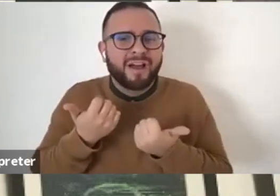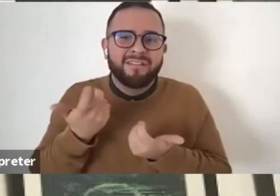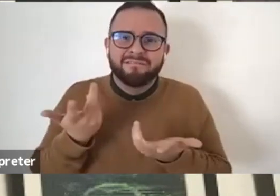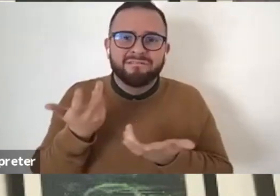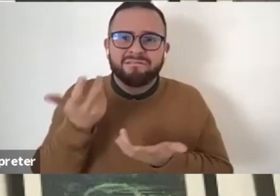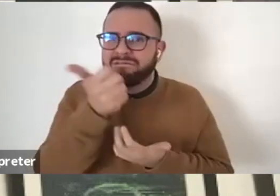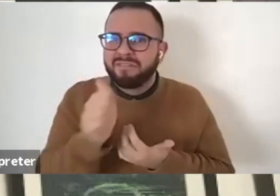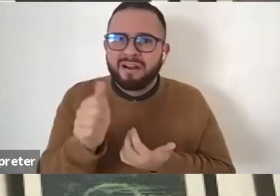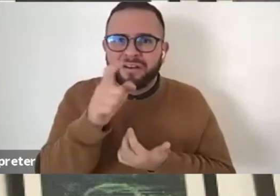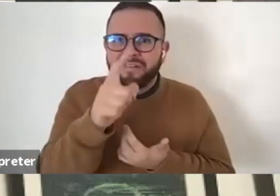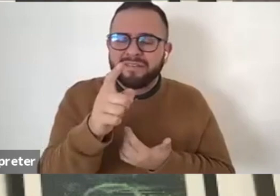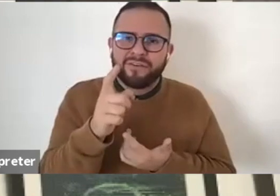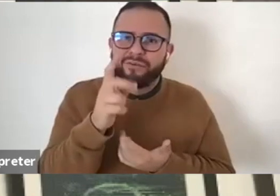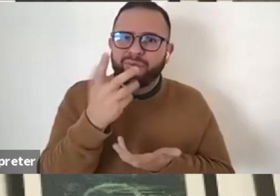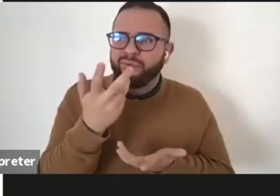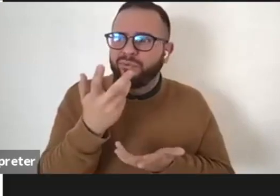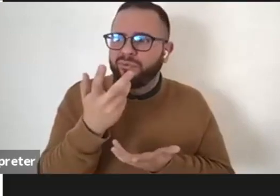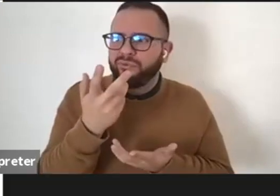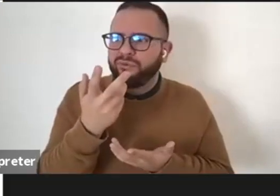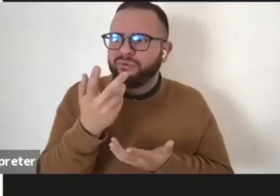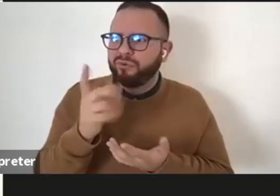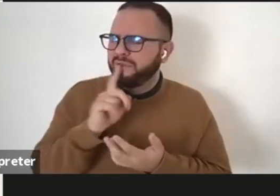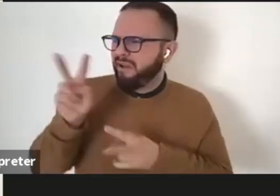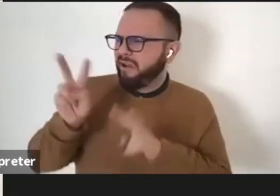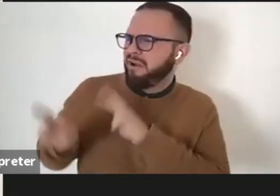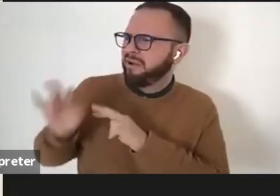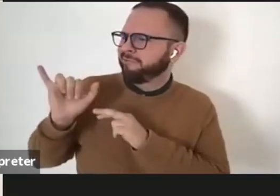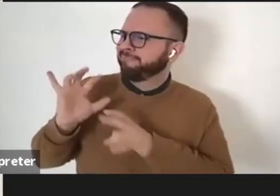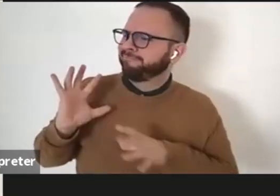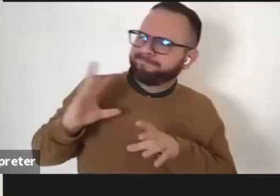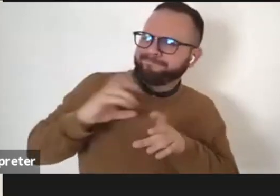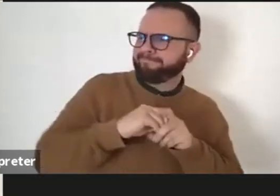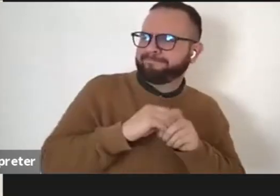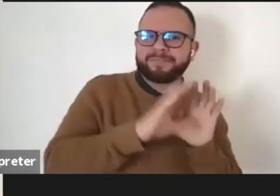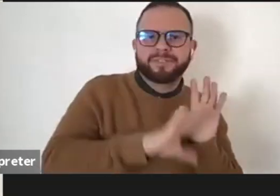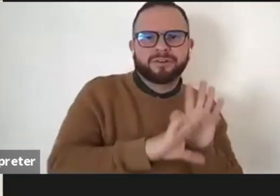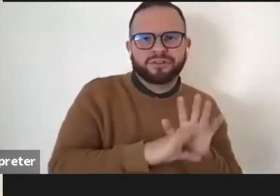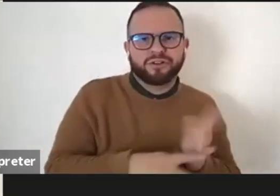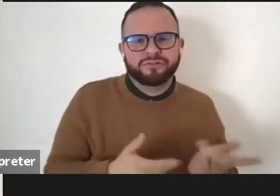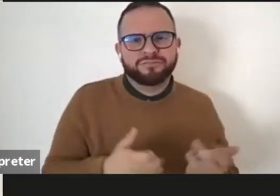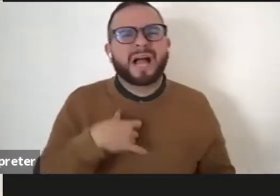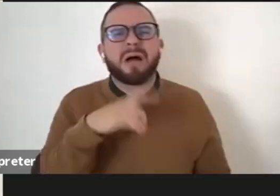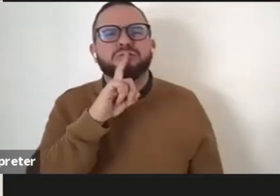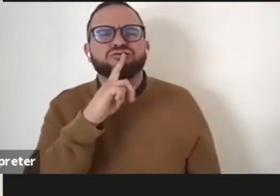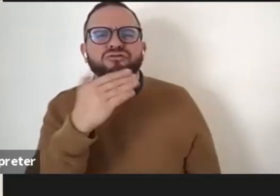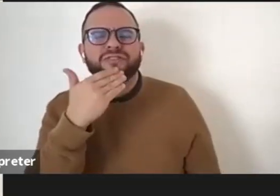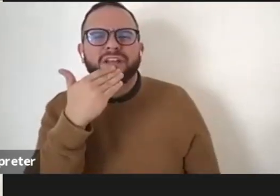your character? Yeah, thank you for the question. I just wanted to say